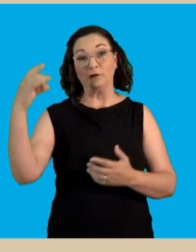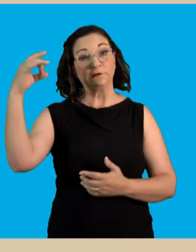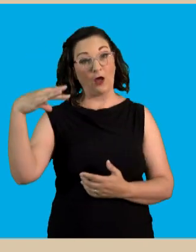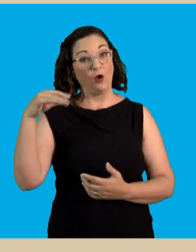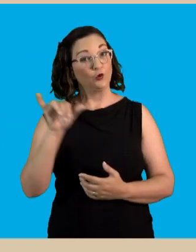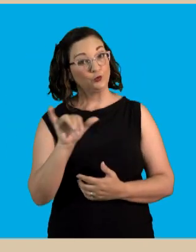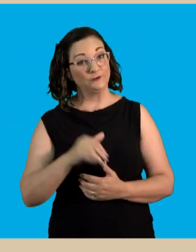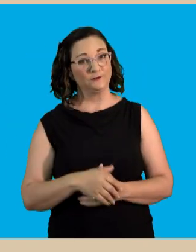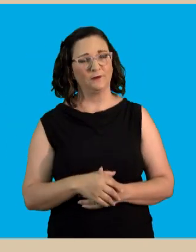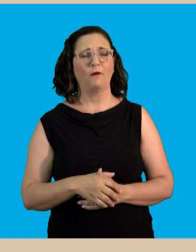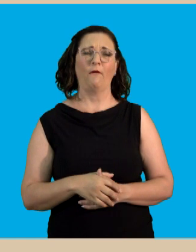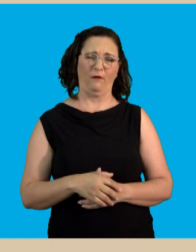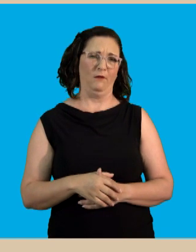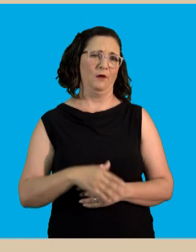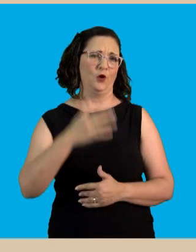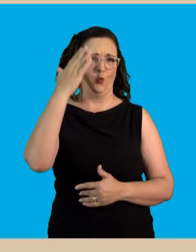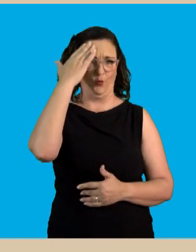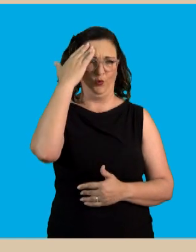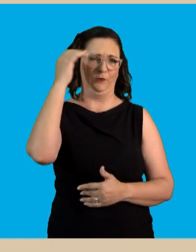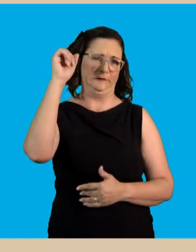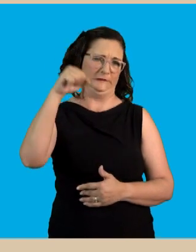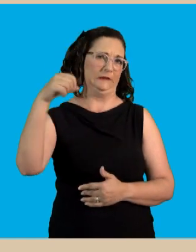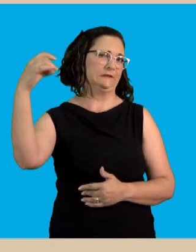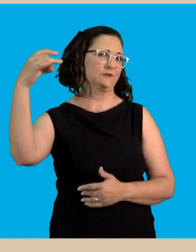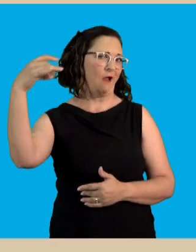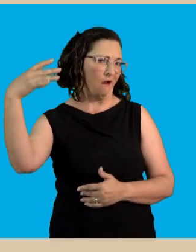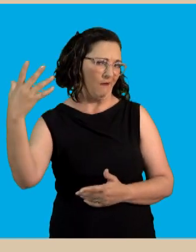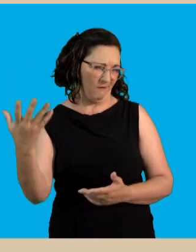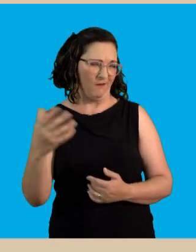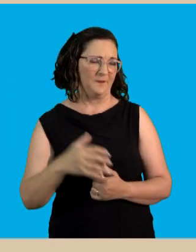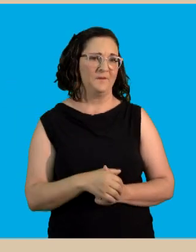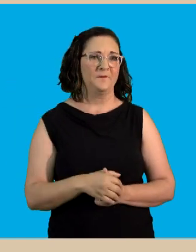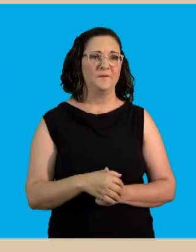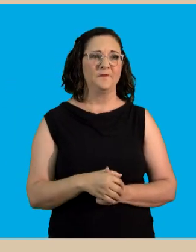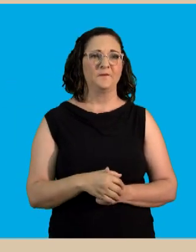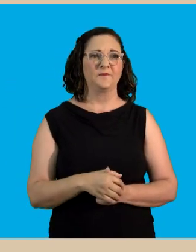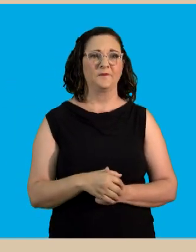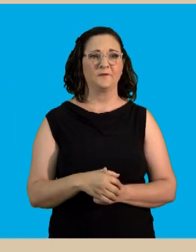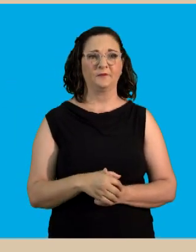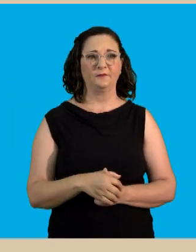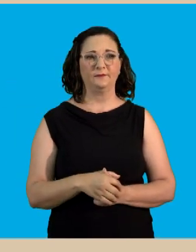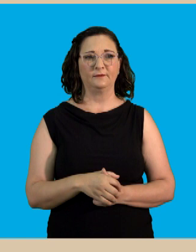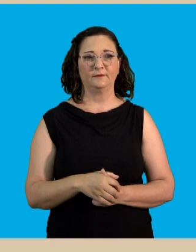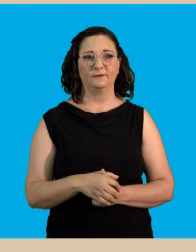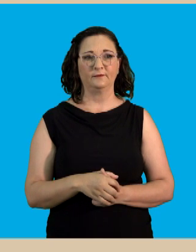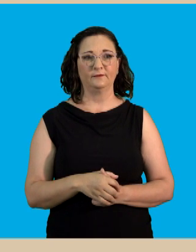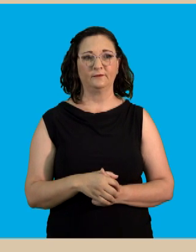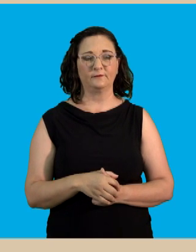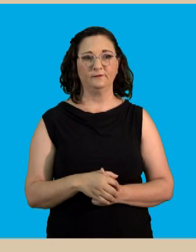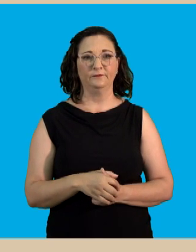star? Right? We know very well that the sun is a star. So it is a